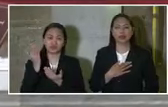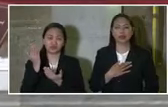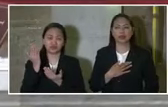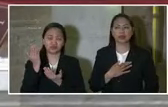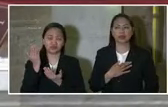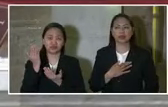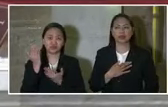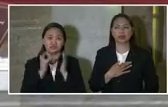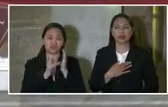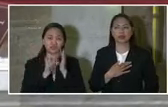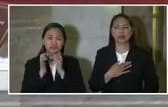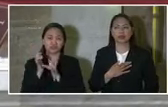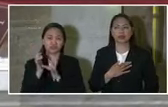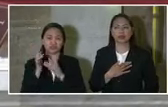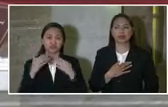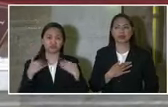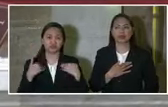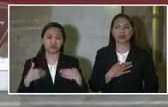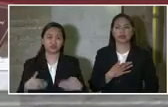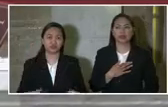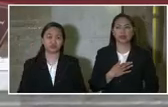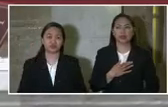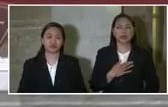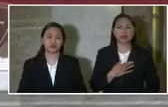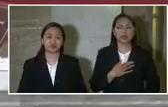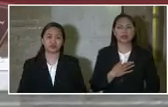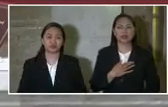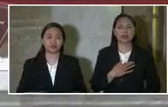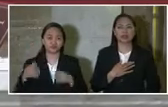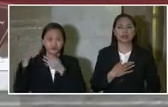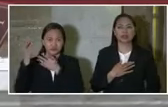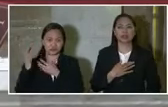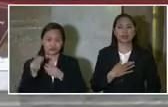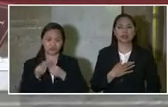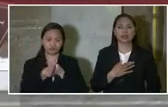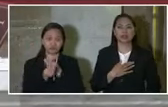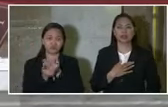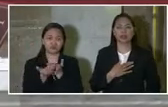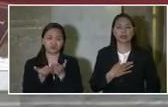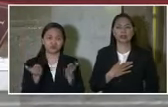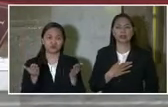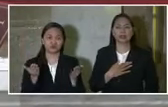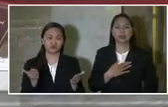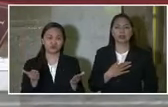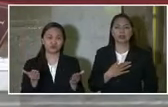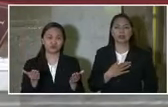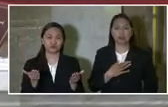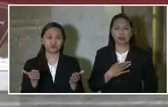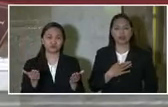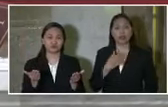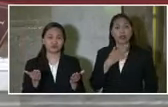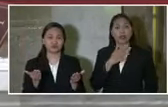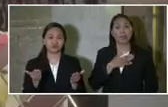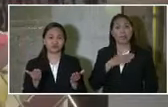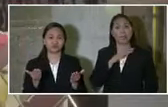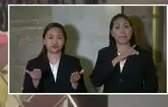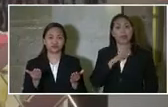is my body, which will be given up for you."